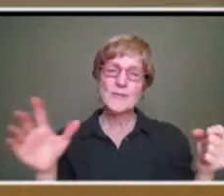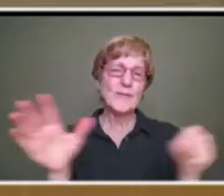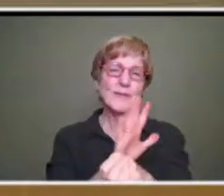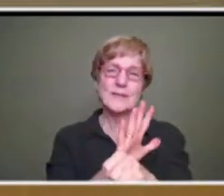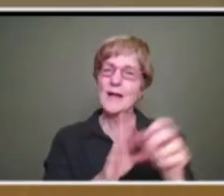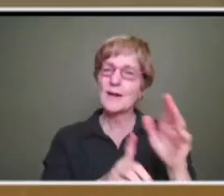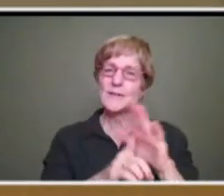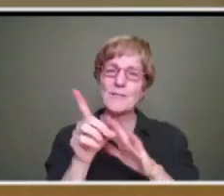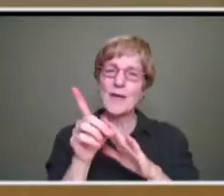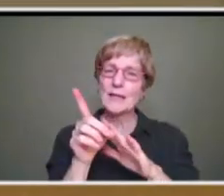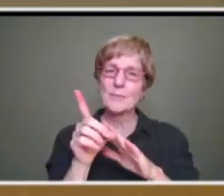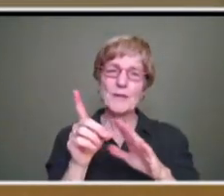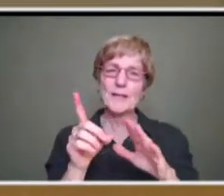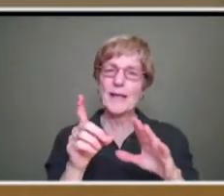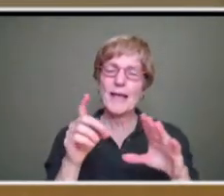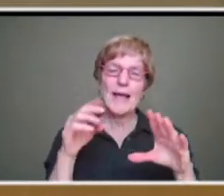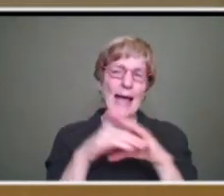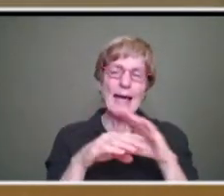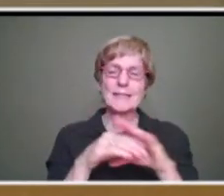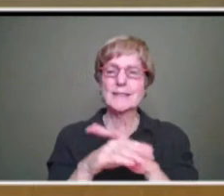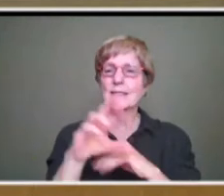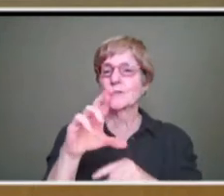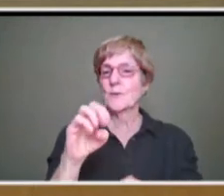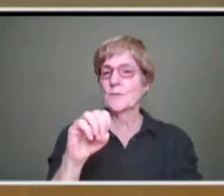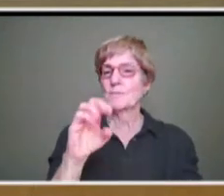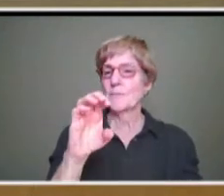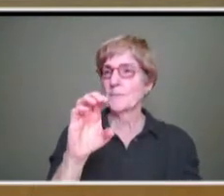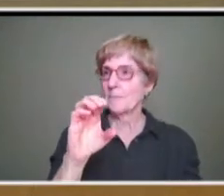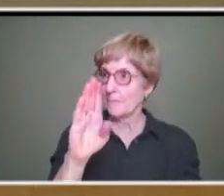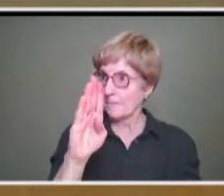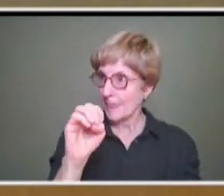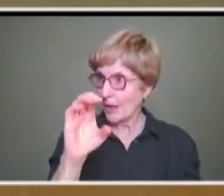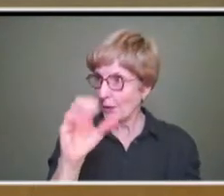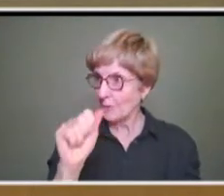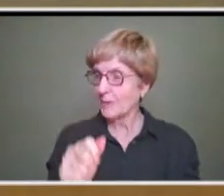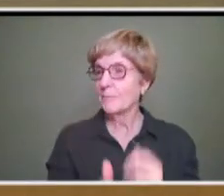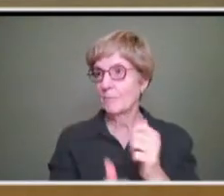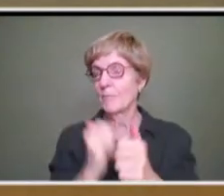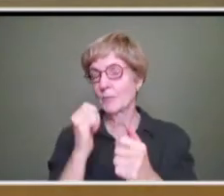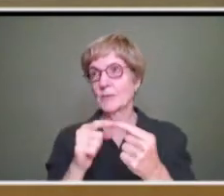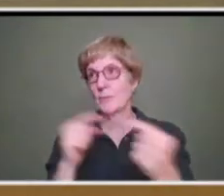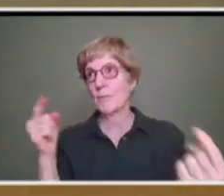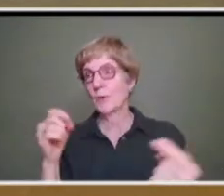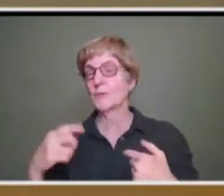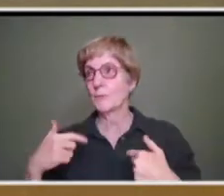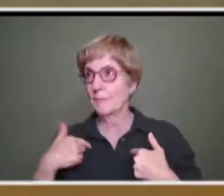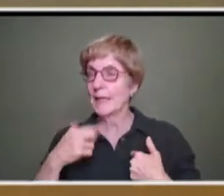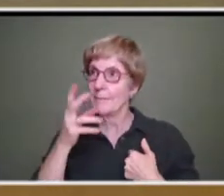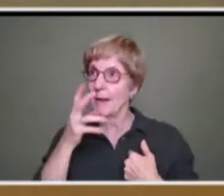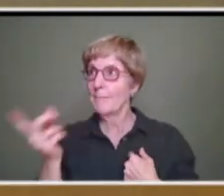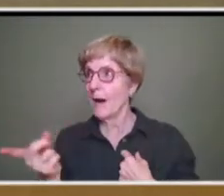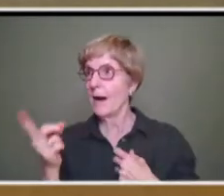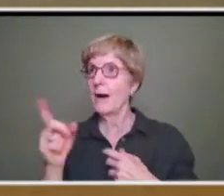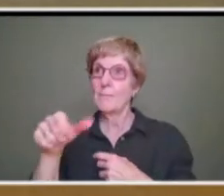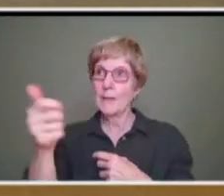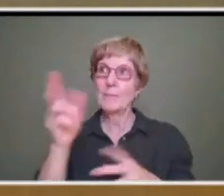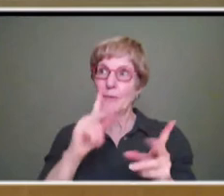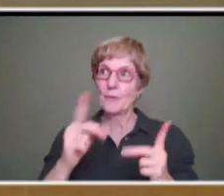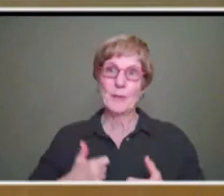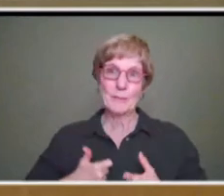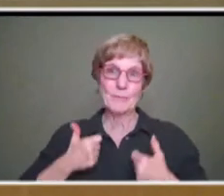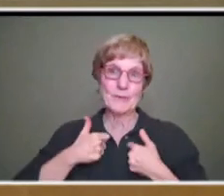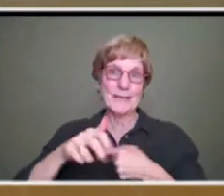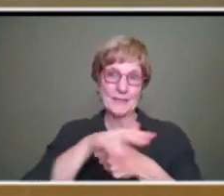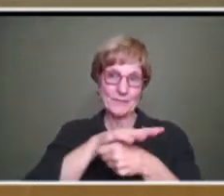access to Rebecca is probably what we're most opposed to or at least me and my mom and probably the other residents on the street that